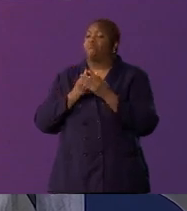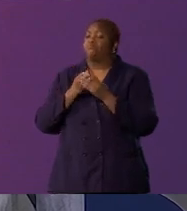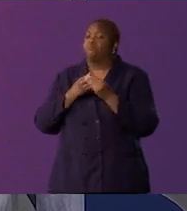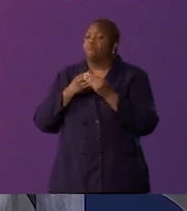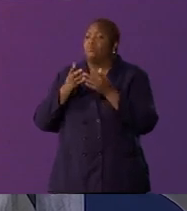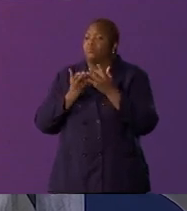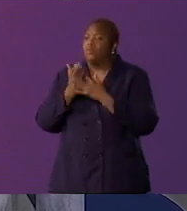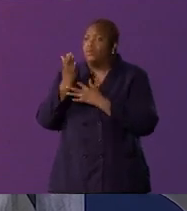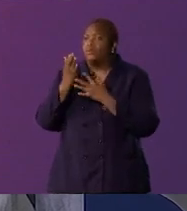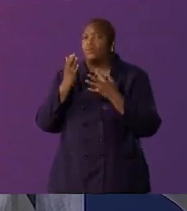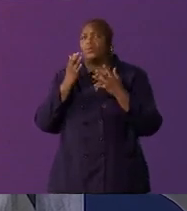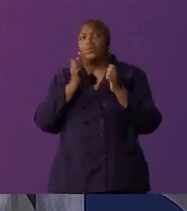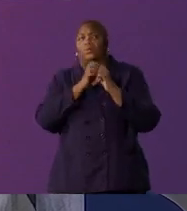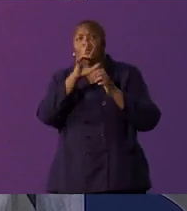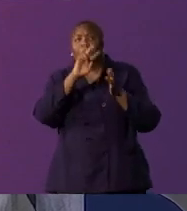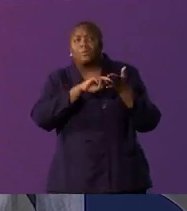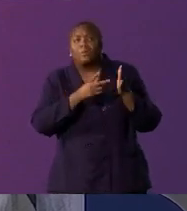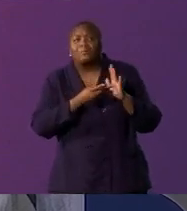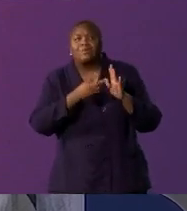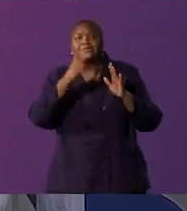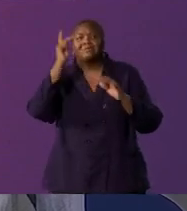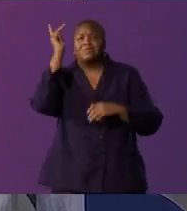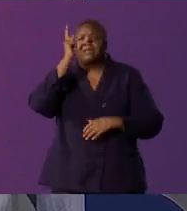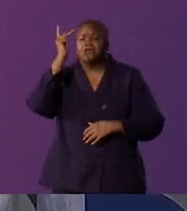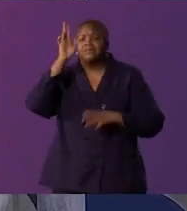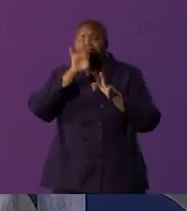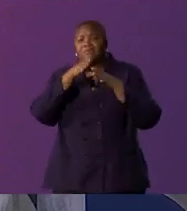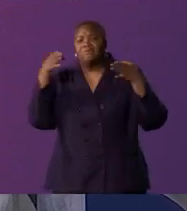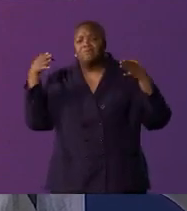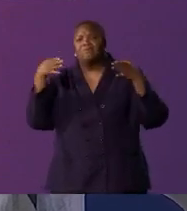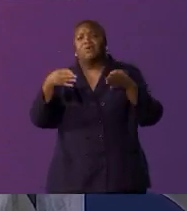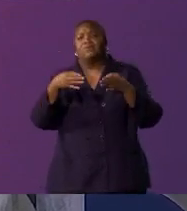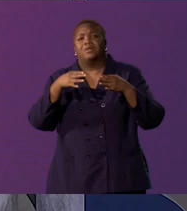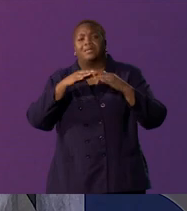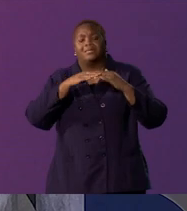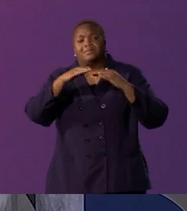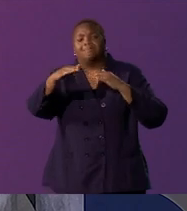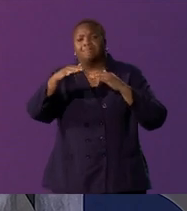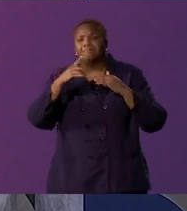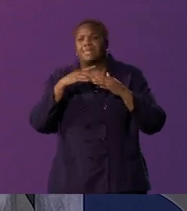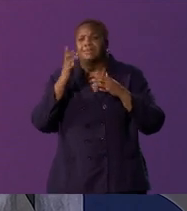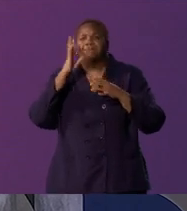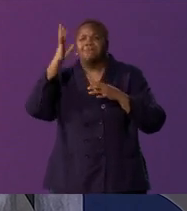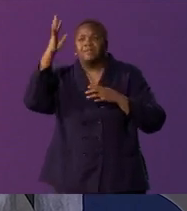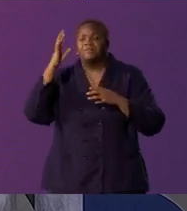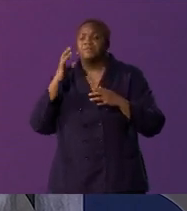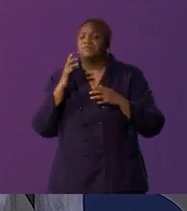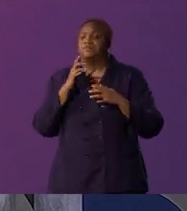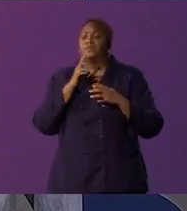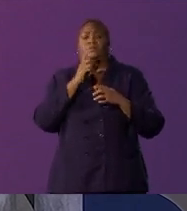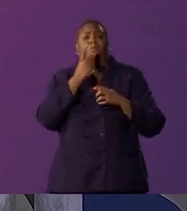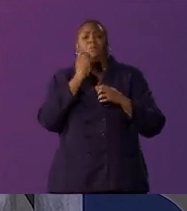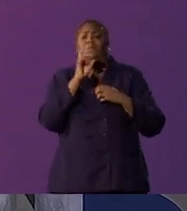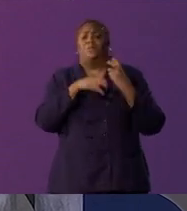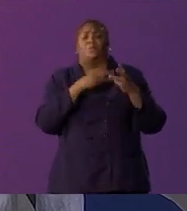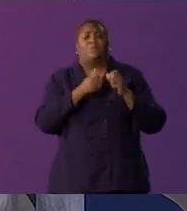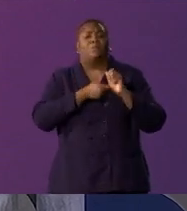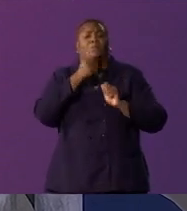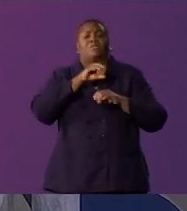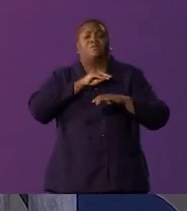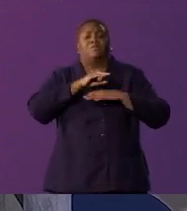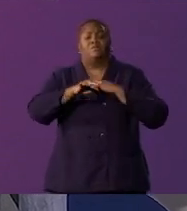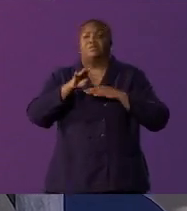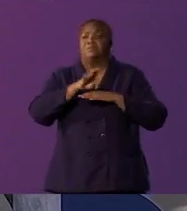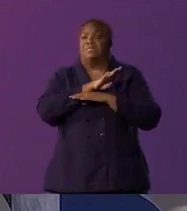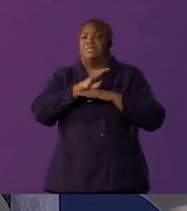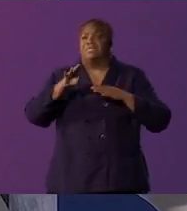with purpose philosophy, focusing on sustainability and innovation. She's one of the world's most influential business leaders, and we are so